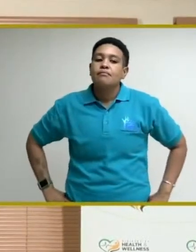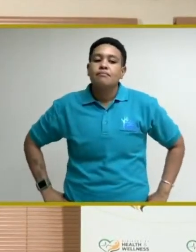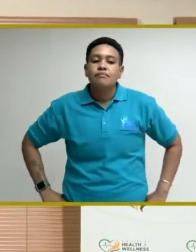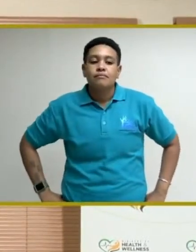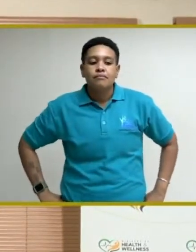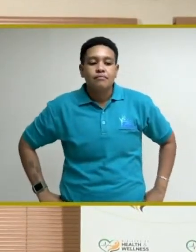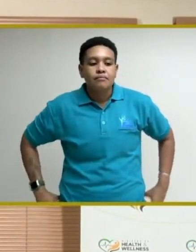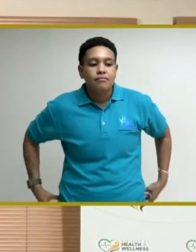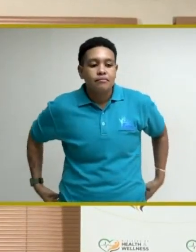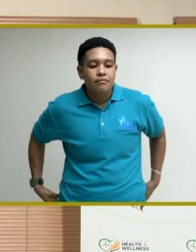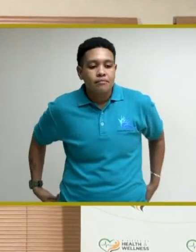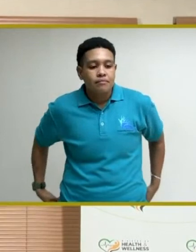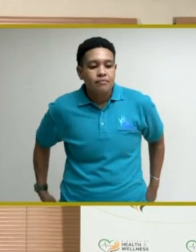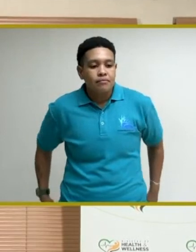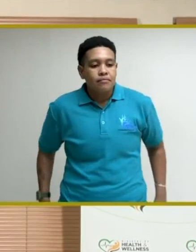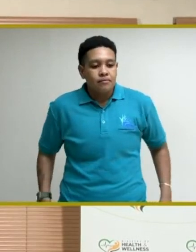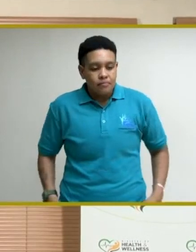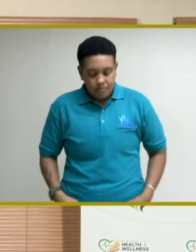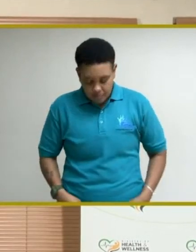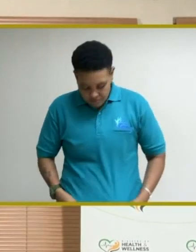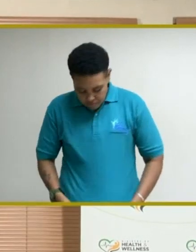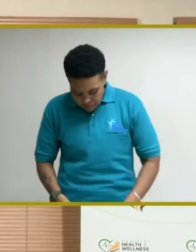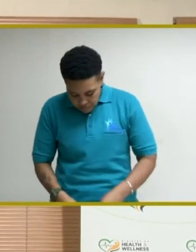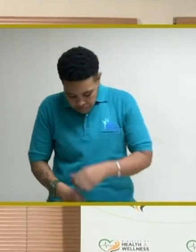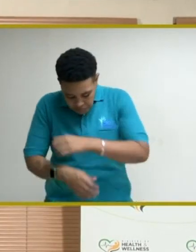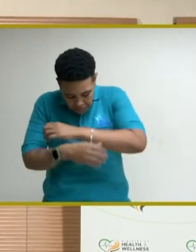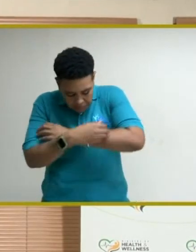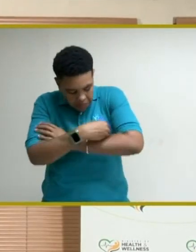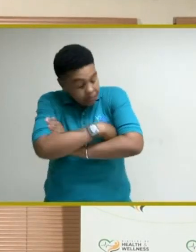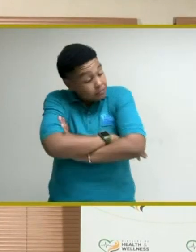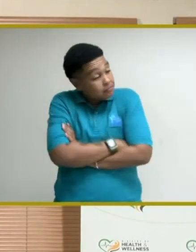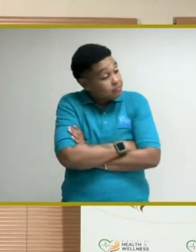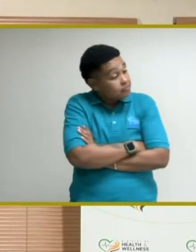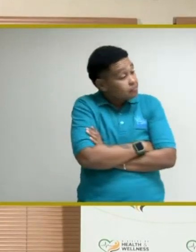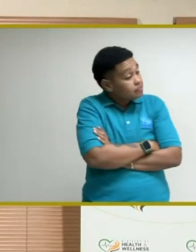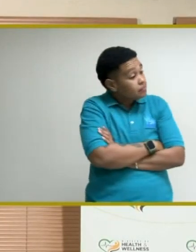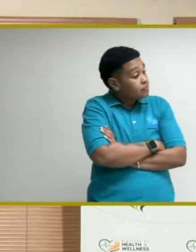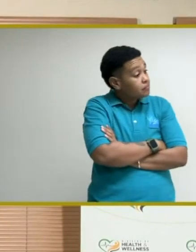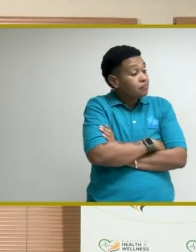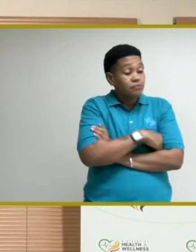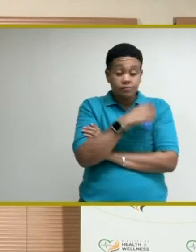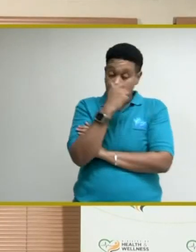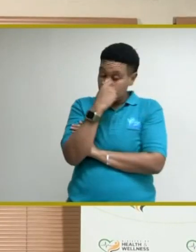Yes, good evening to Dr. Tufton and your fellow panelists.